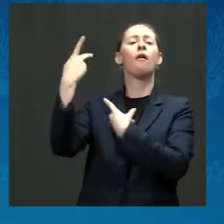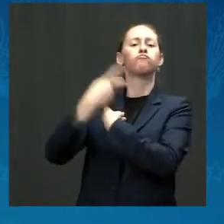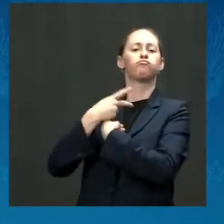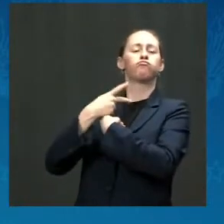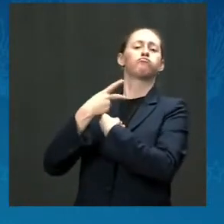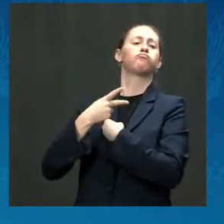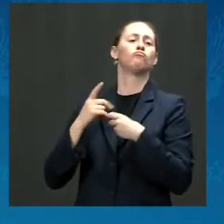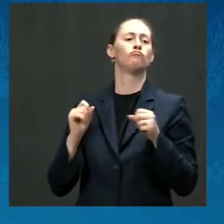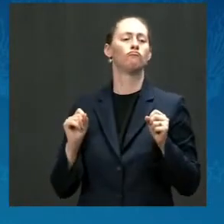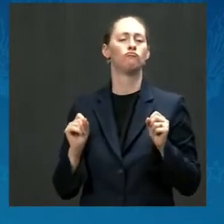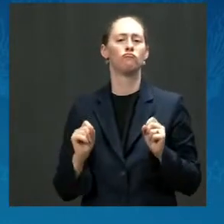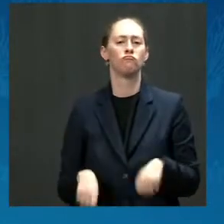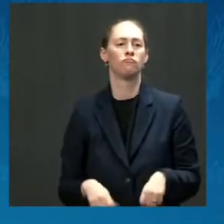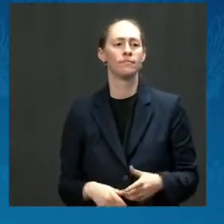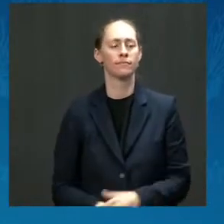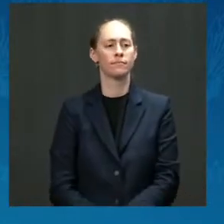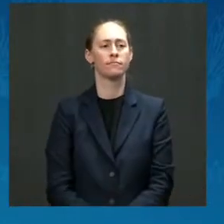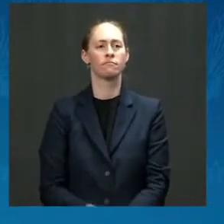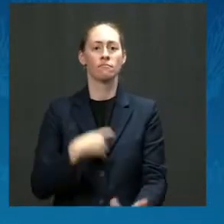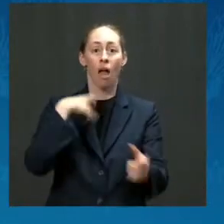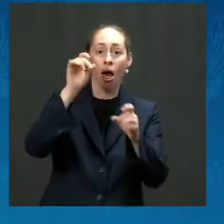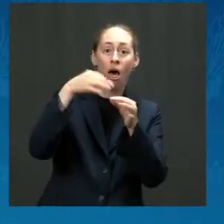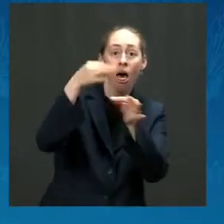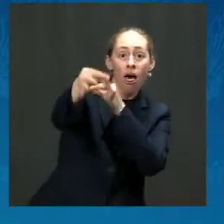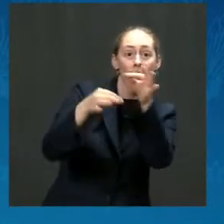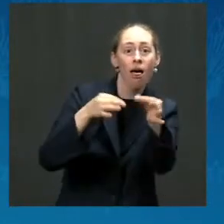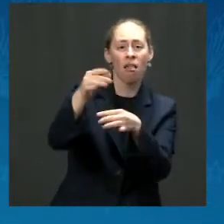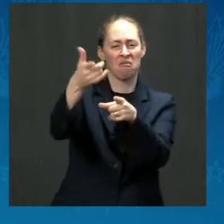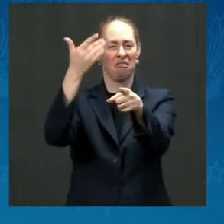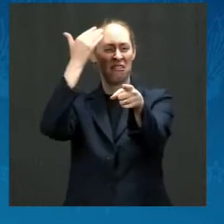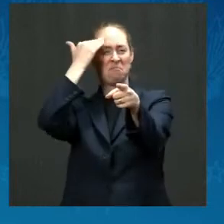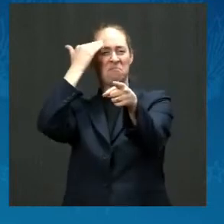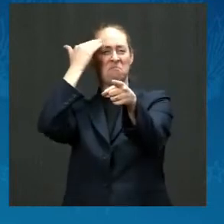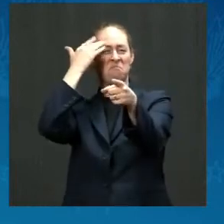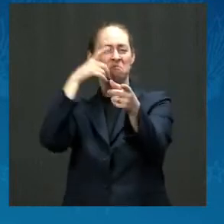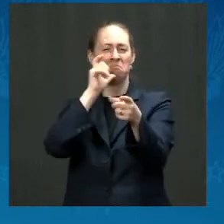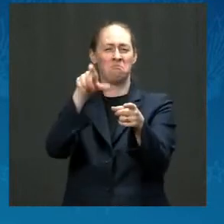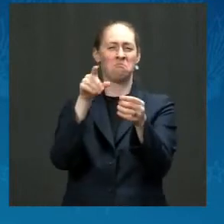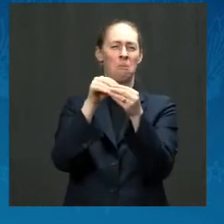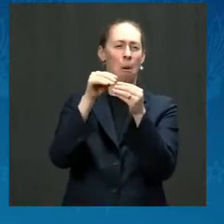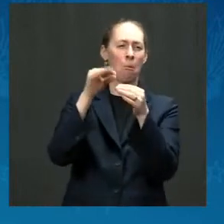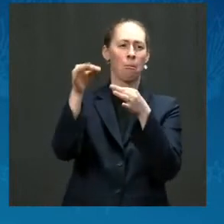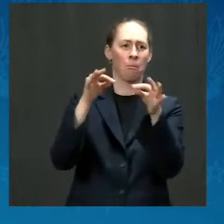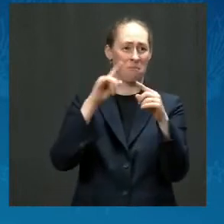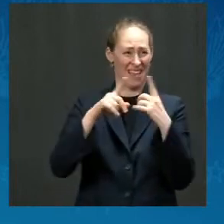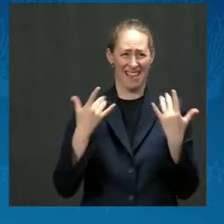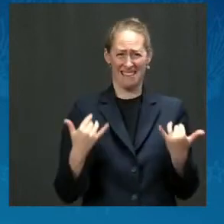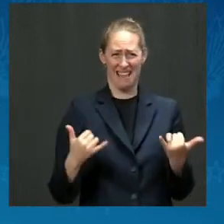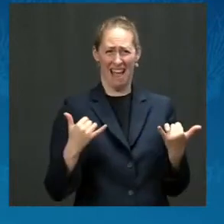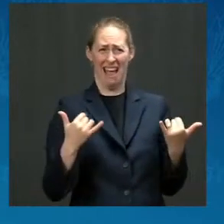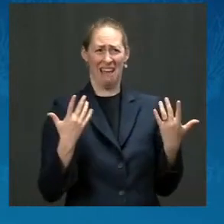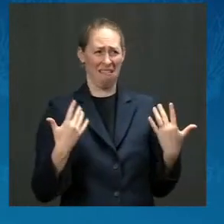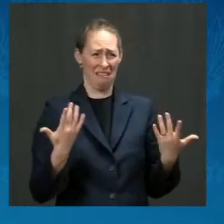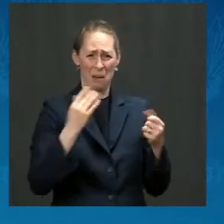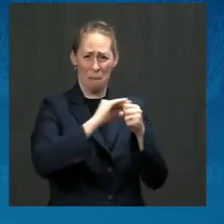anybody here, this is especially important now, while we are in the middle of a major public health